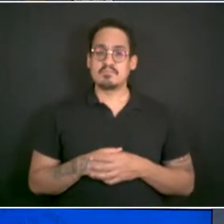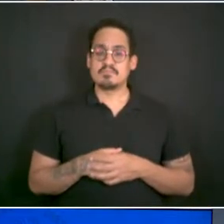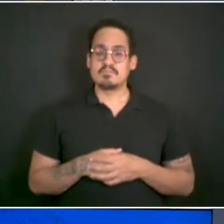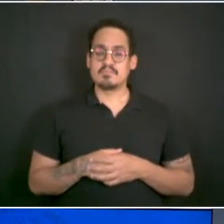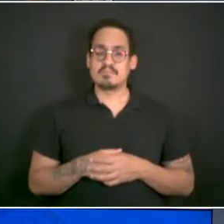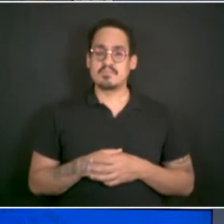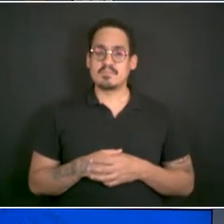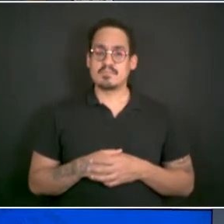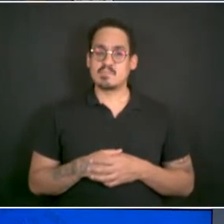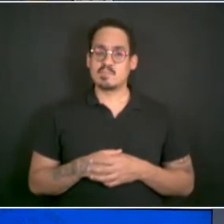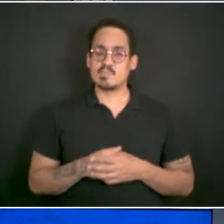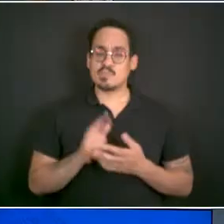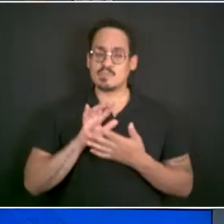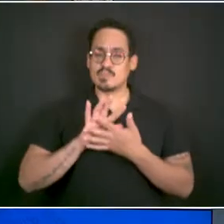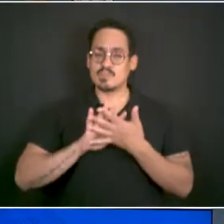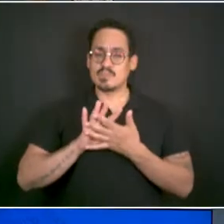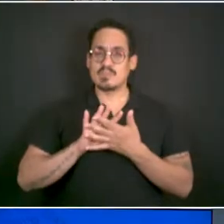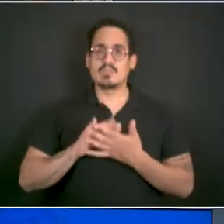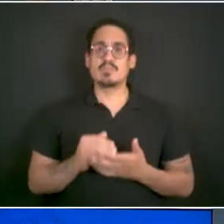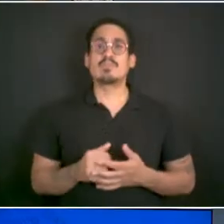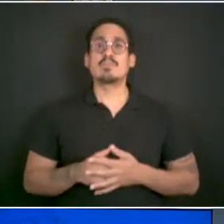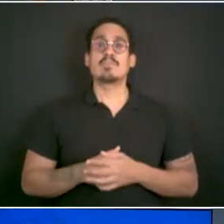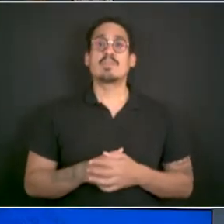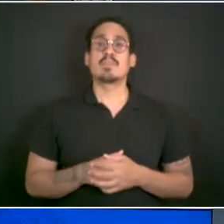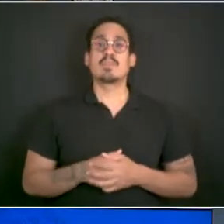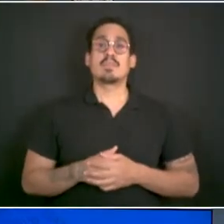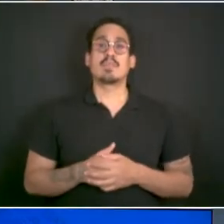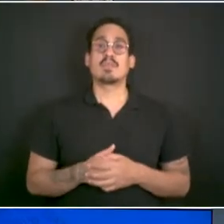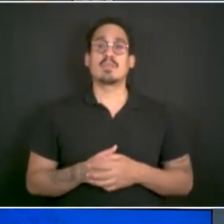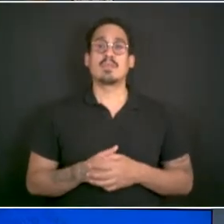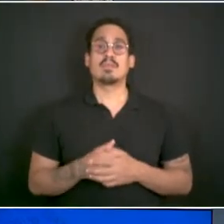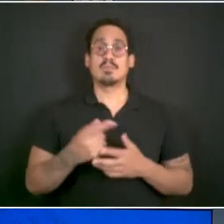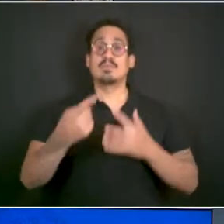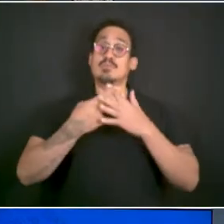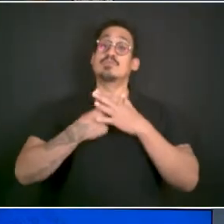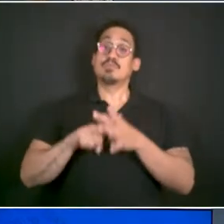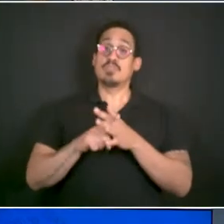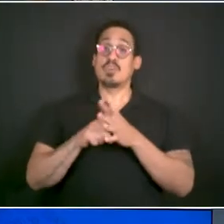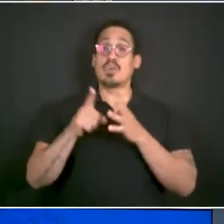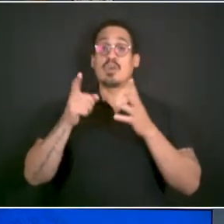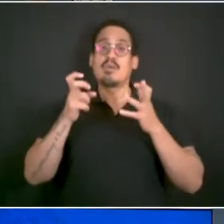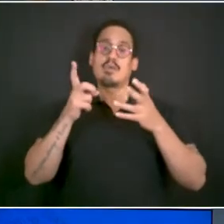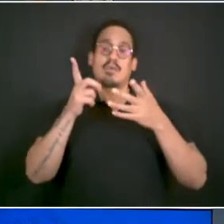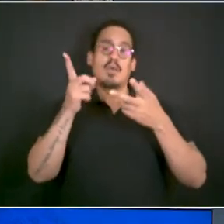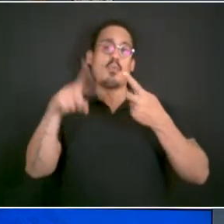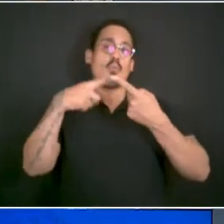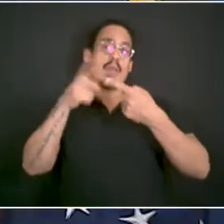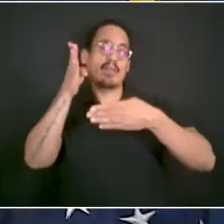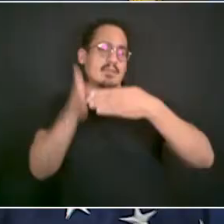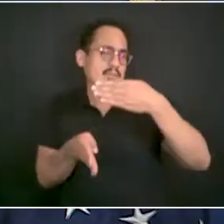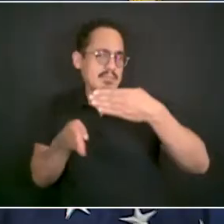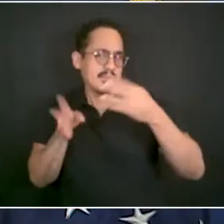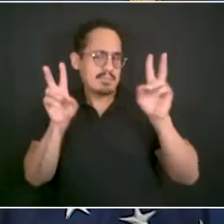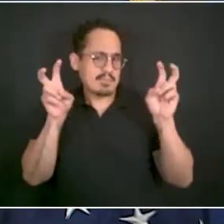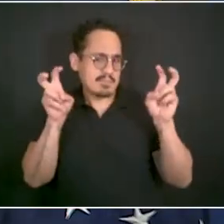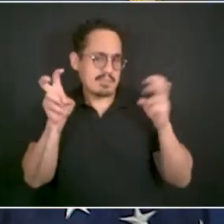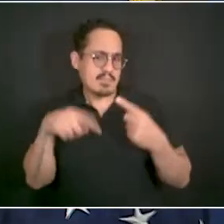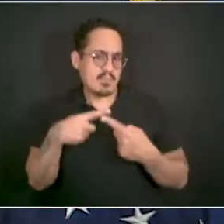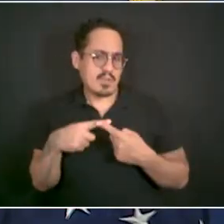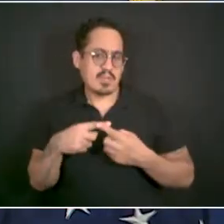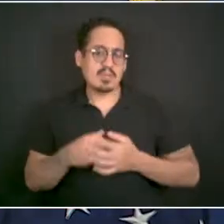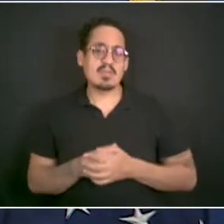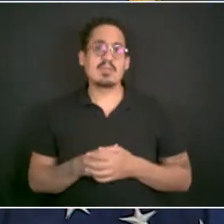going to take to finish. Commissioner, when it starts, you got that? So For us, the groundbreaking will occur in the beginning